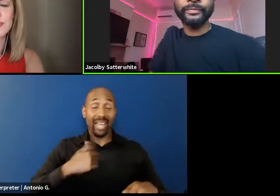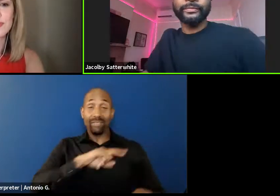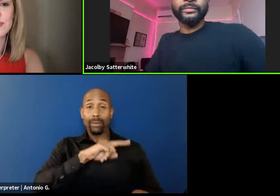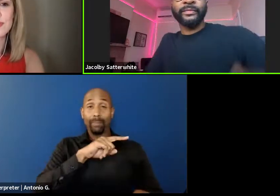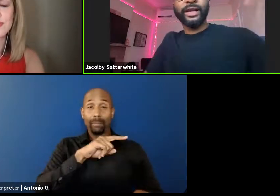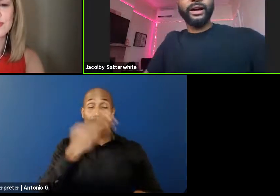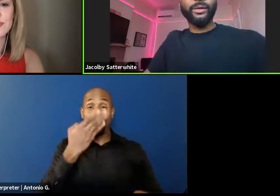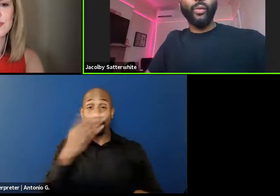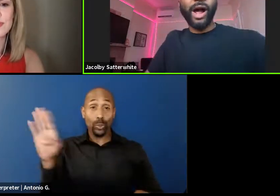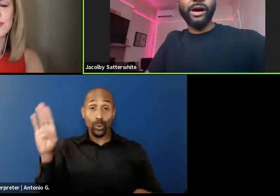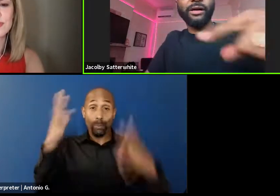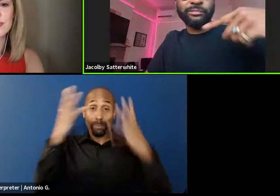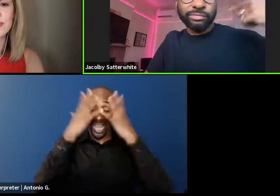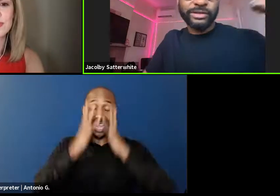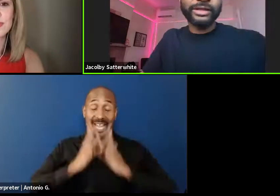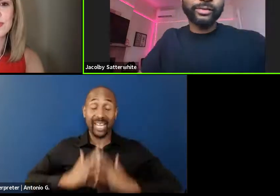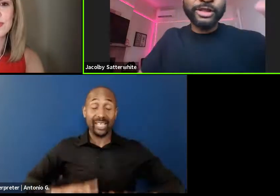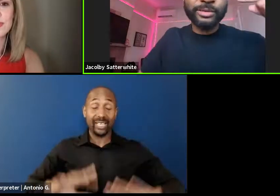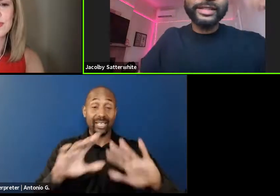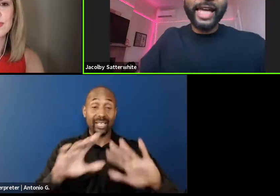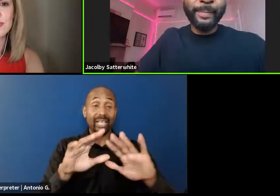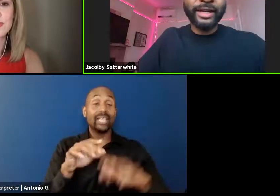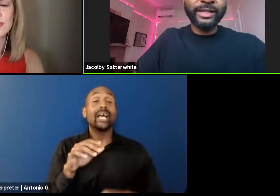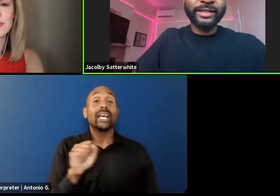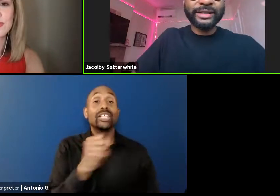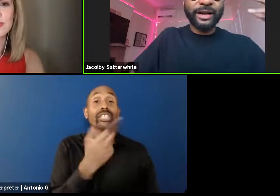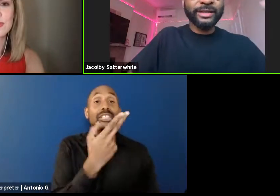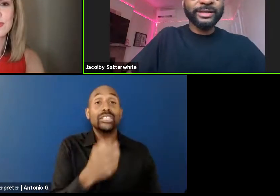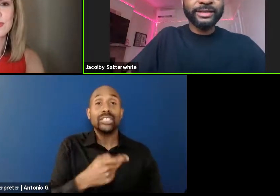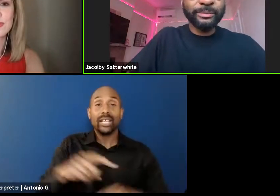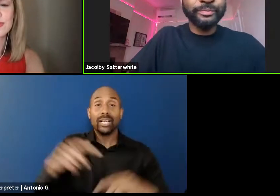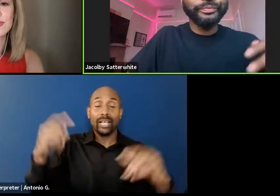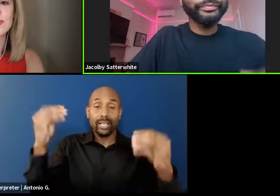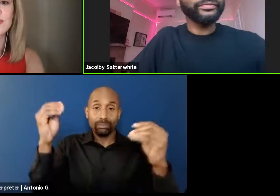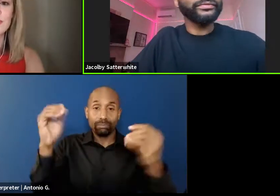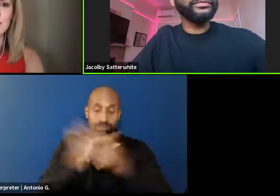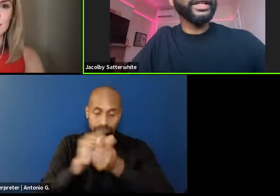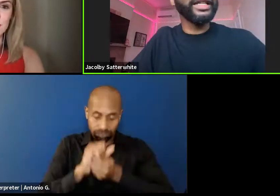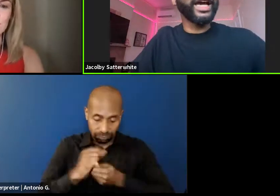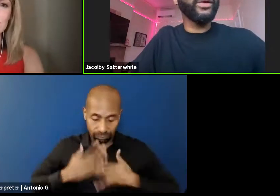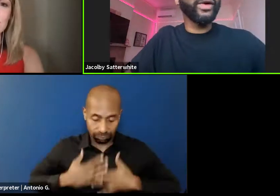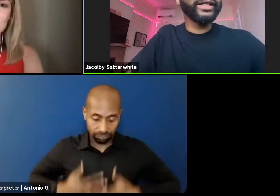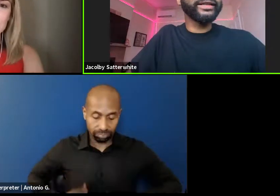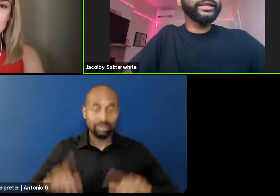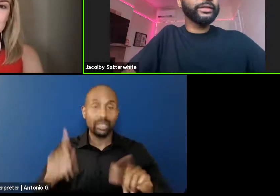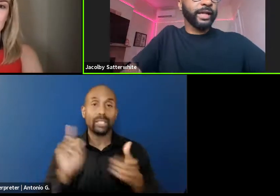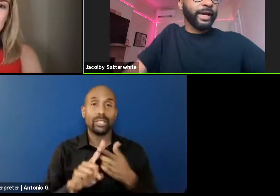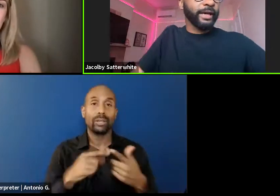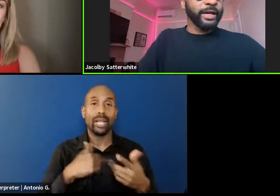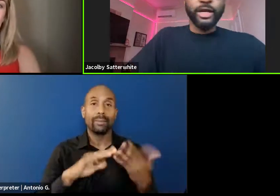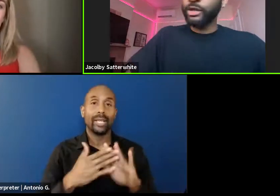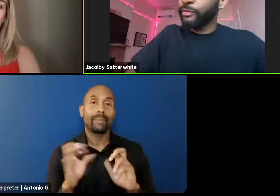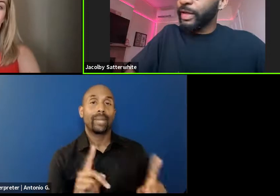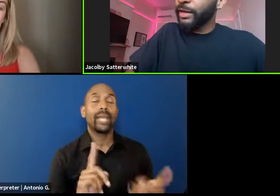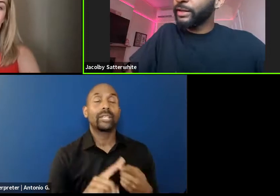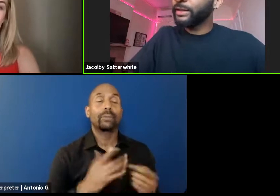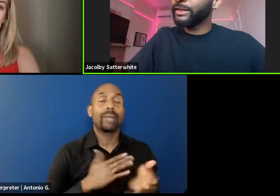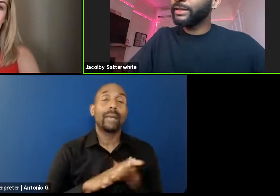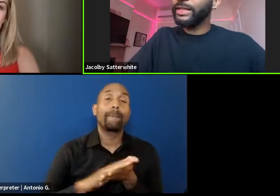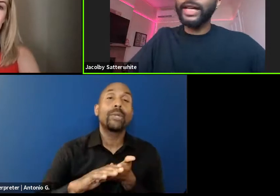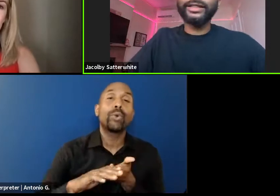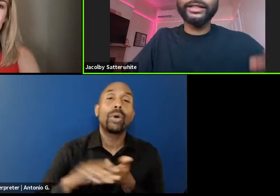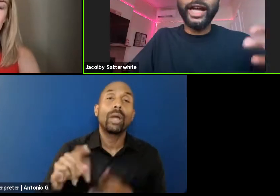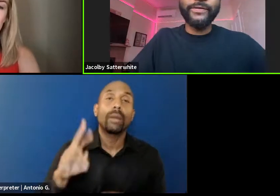form while this ritual is happening in this Coliseum. And I wanted to like create